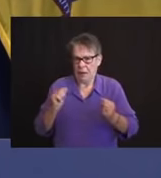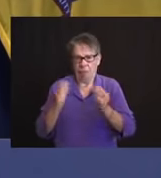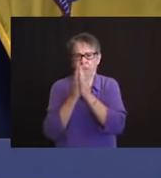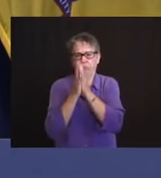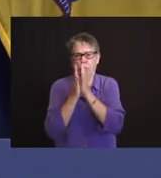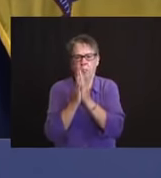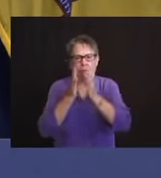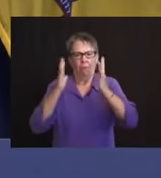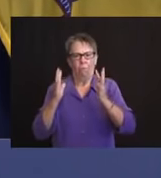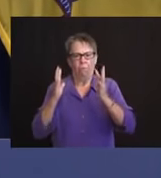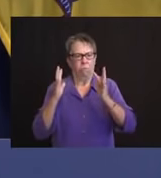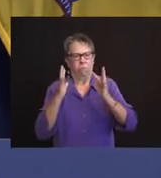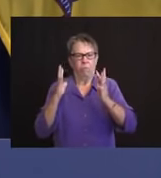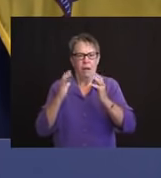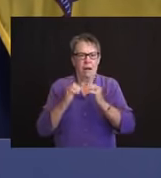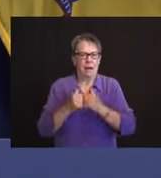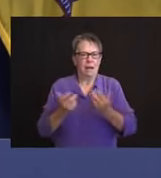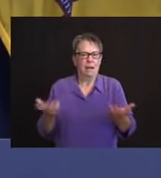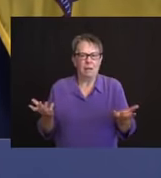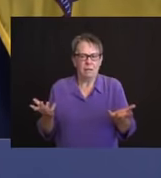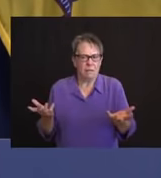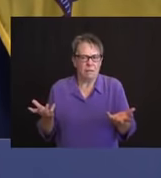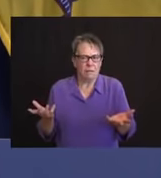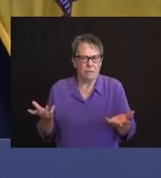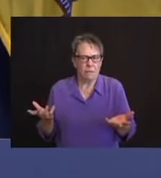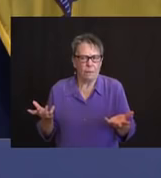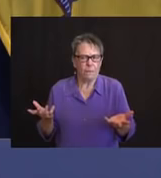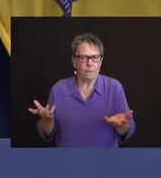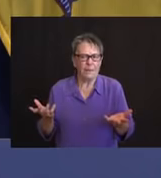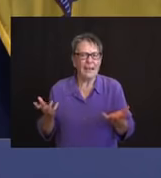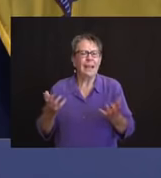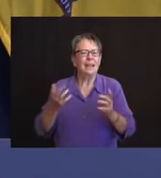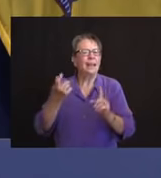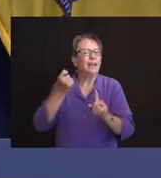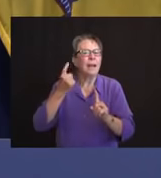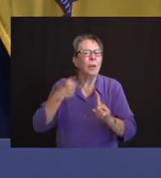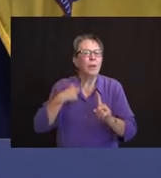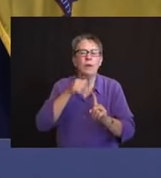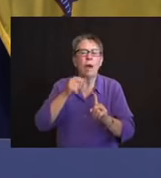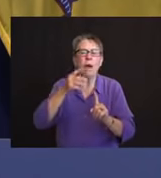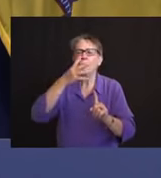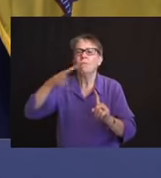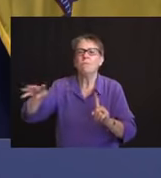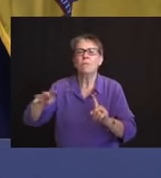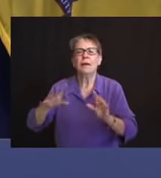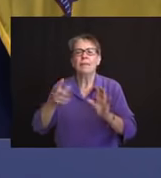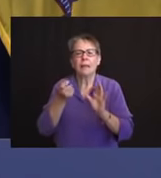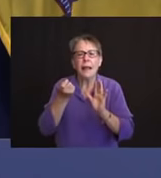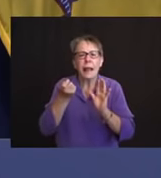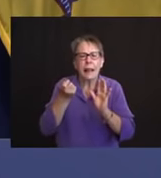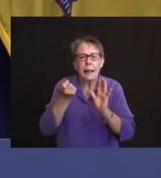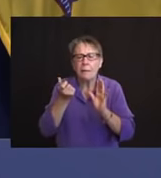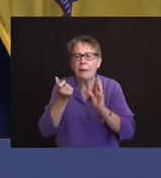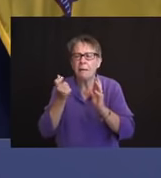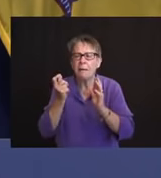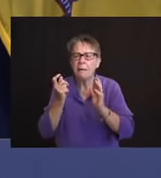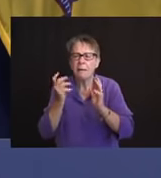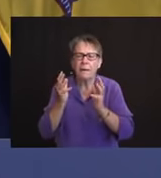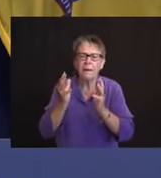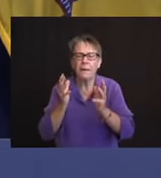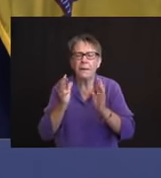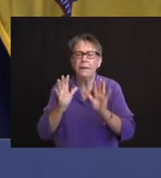If it's one thing if it's a little bit non-compliant, but this stuff is out of bounds.